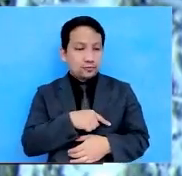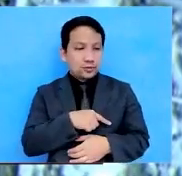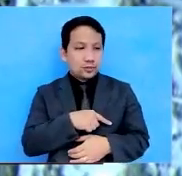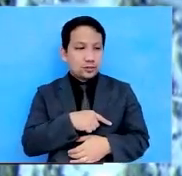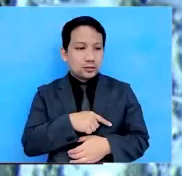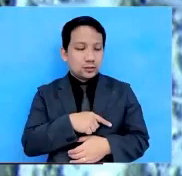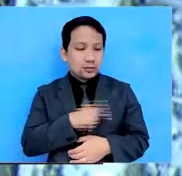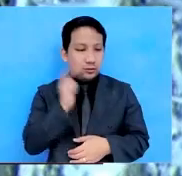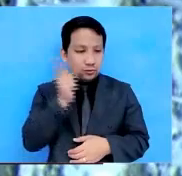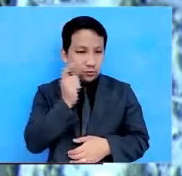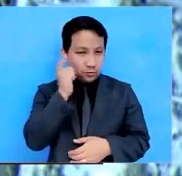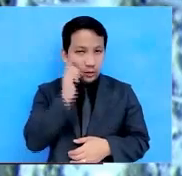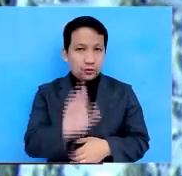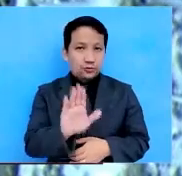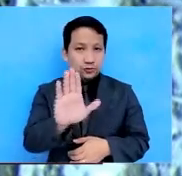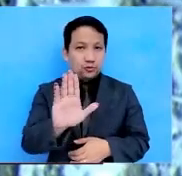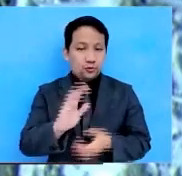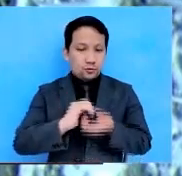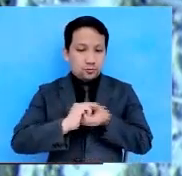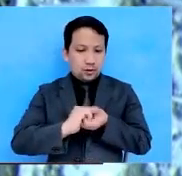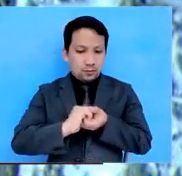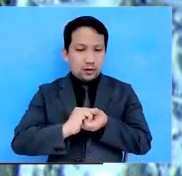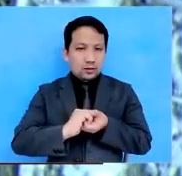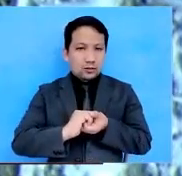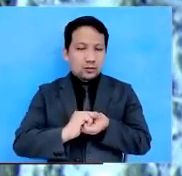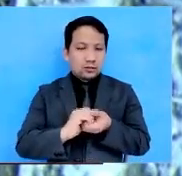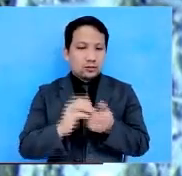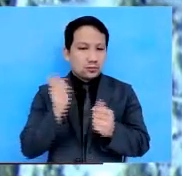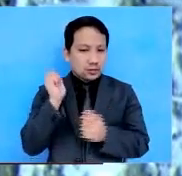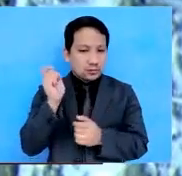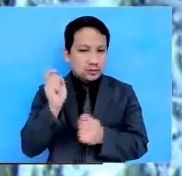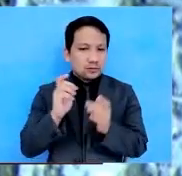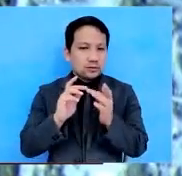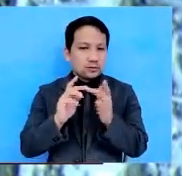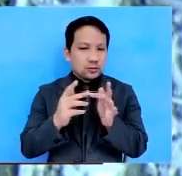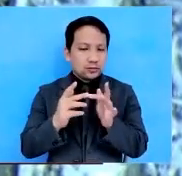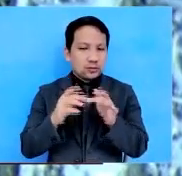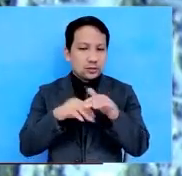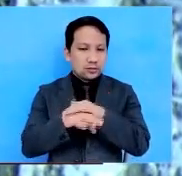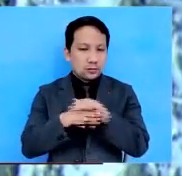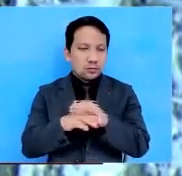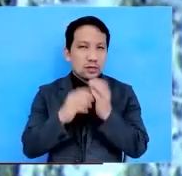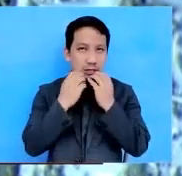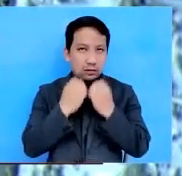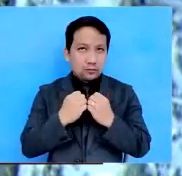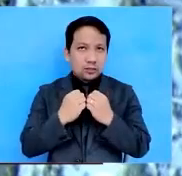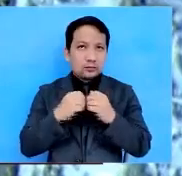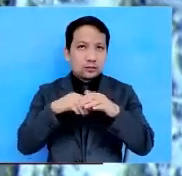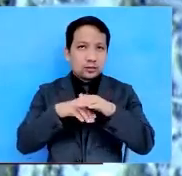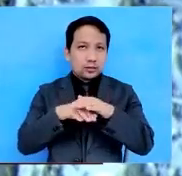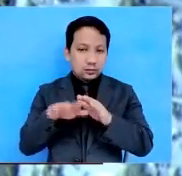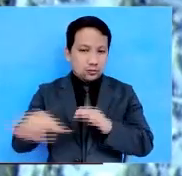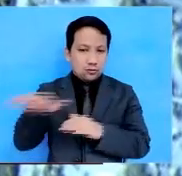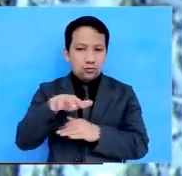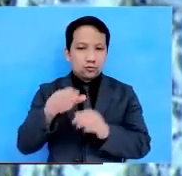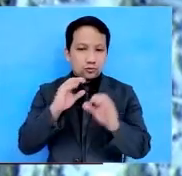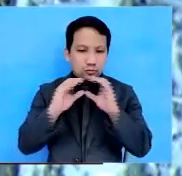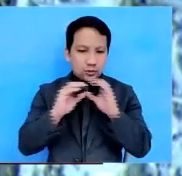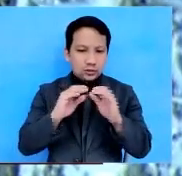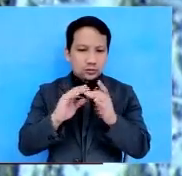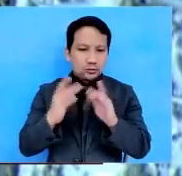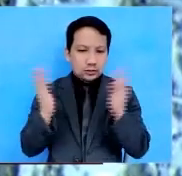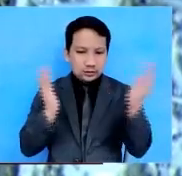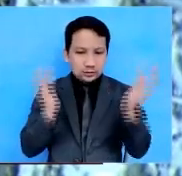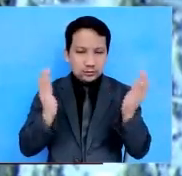in improving the speed, reliability, affordability, and accessibility of internet and communication services.